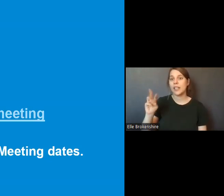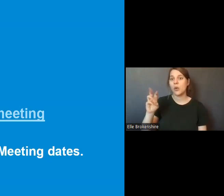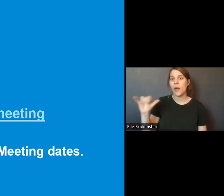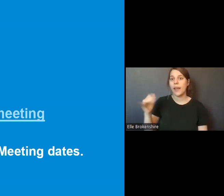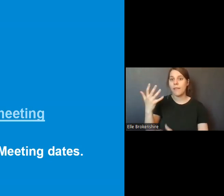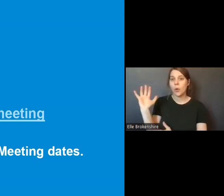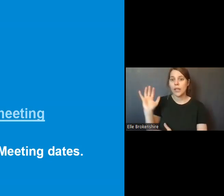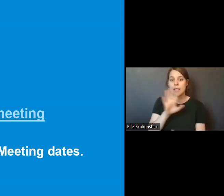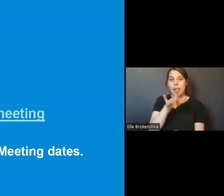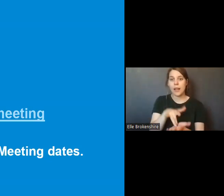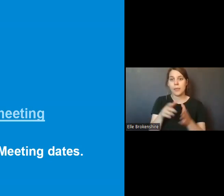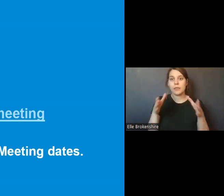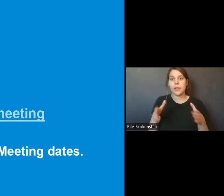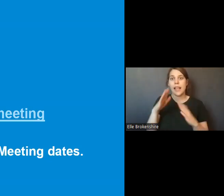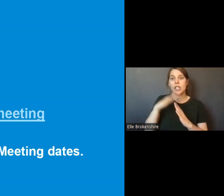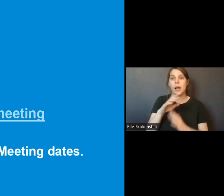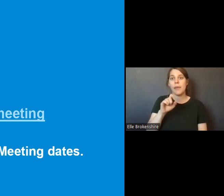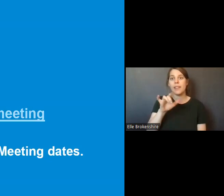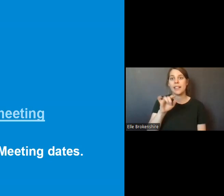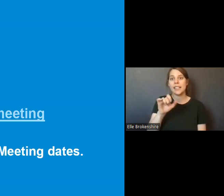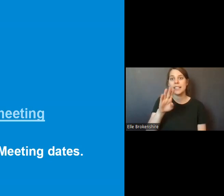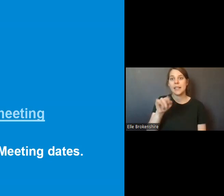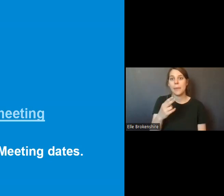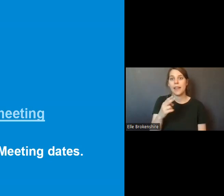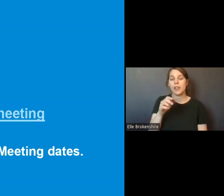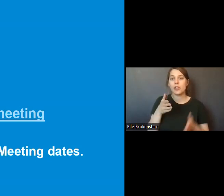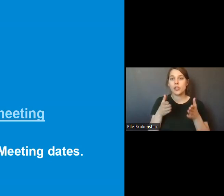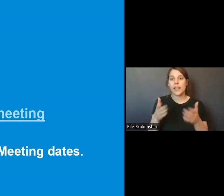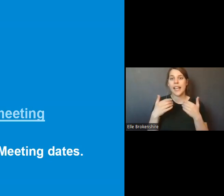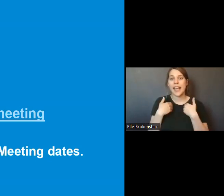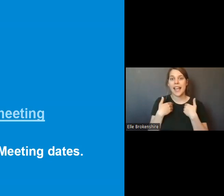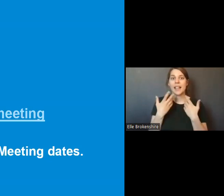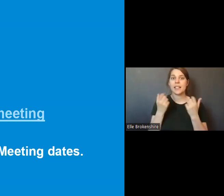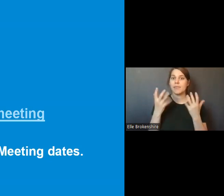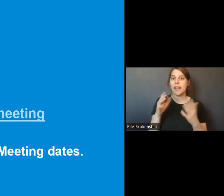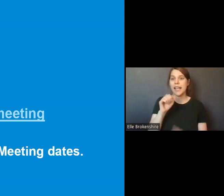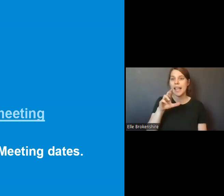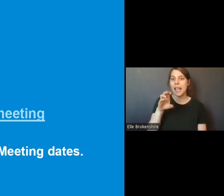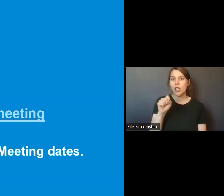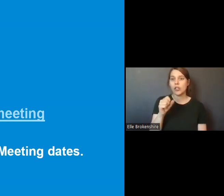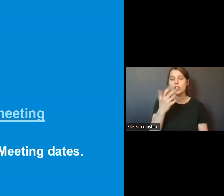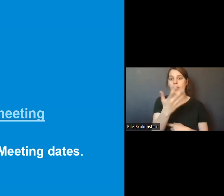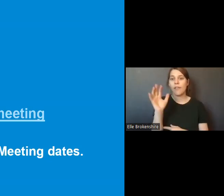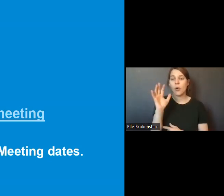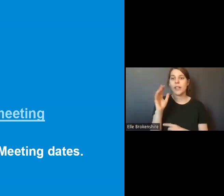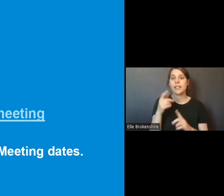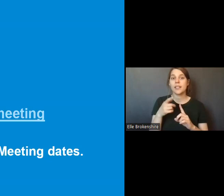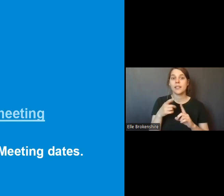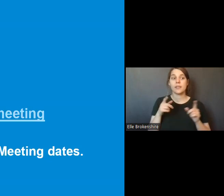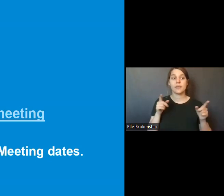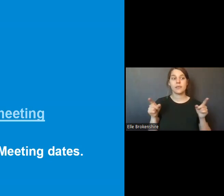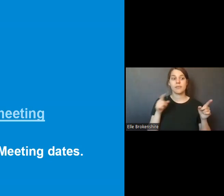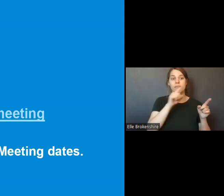creates 1,896 contiguous acres of forest, going from Shenley Park to our greenways, Cavalry